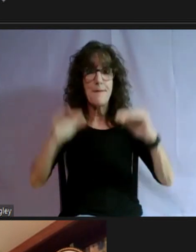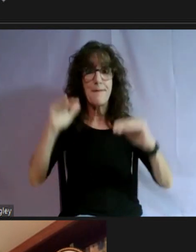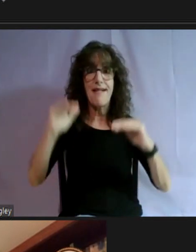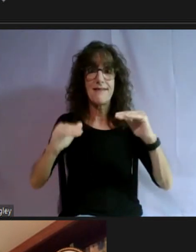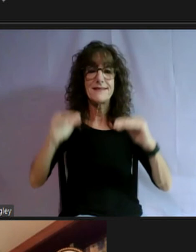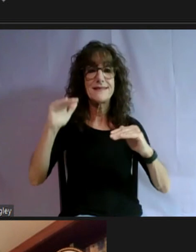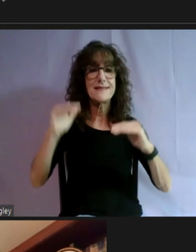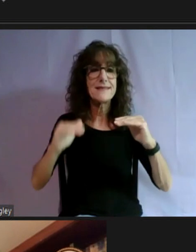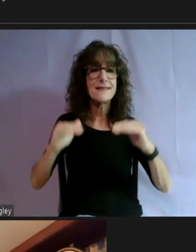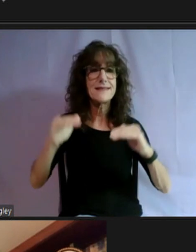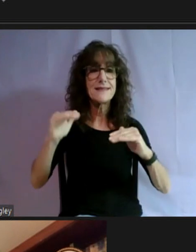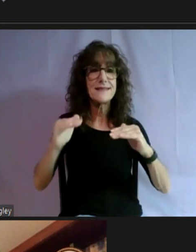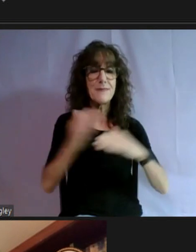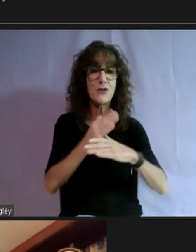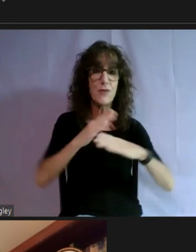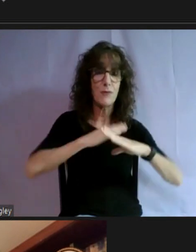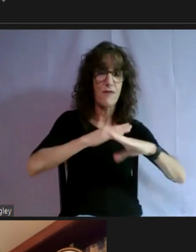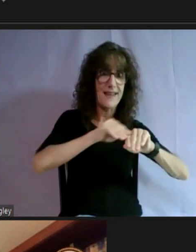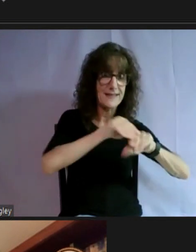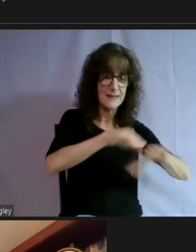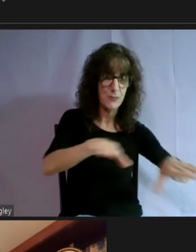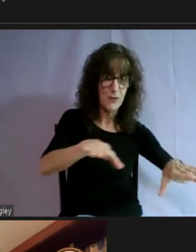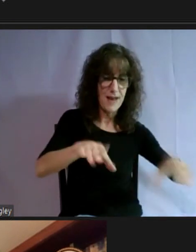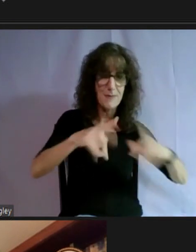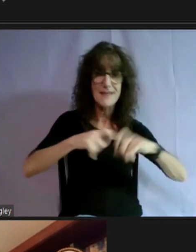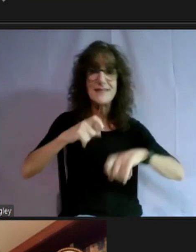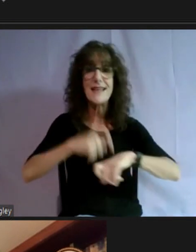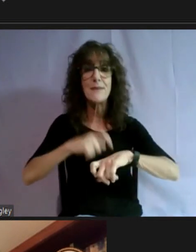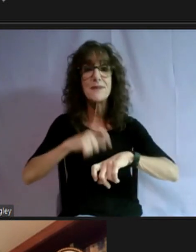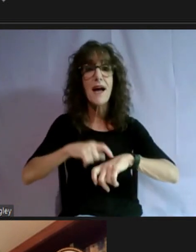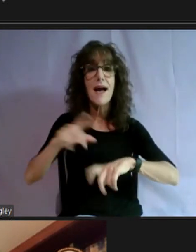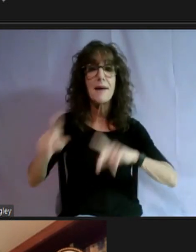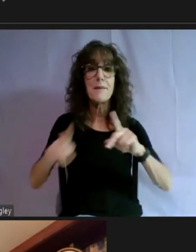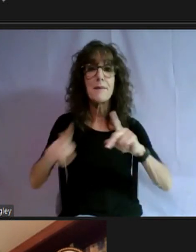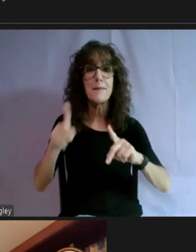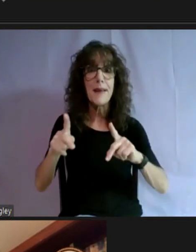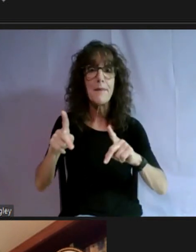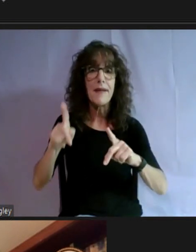between preventing the spread, but also people's economic well-being.